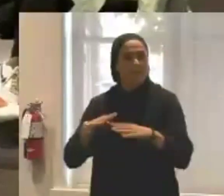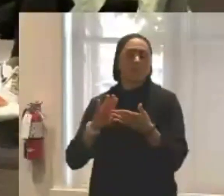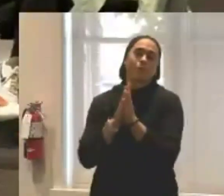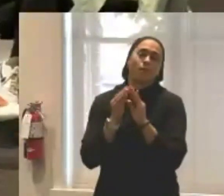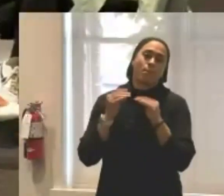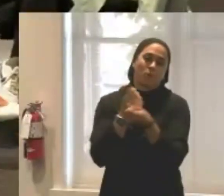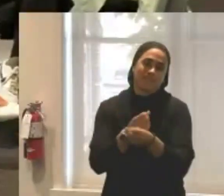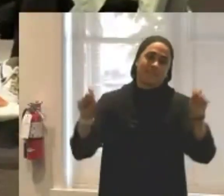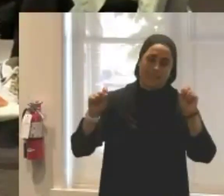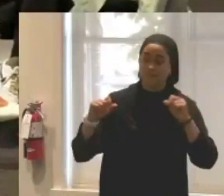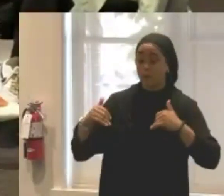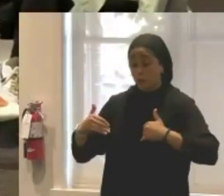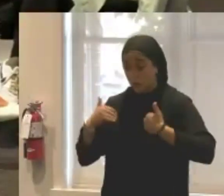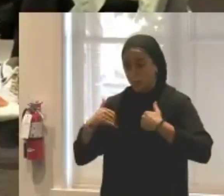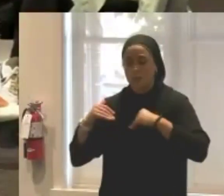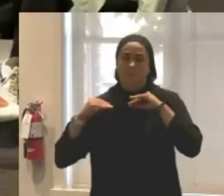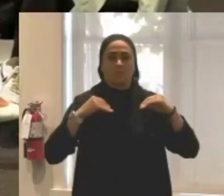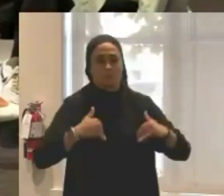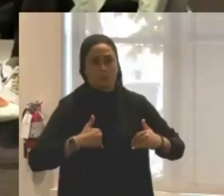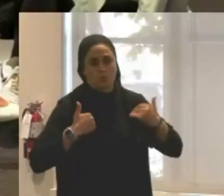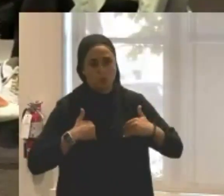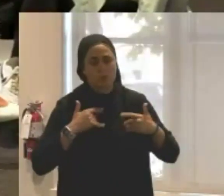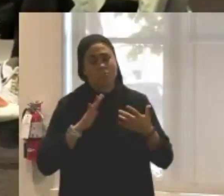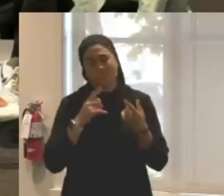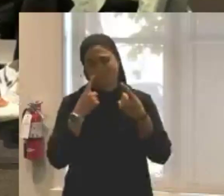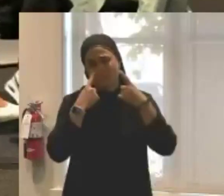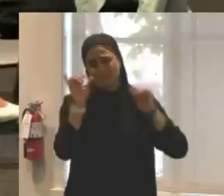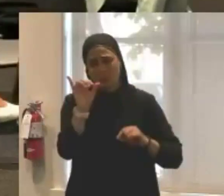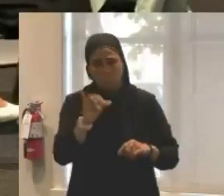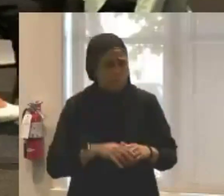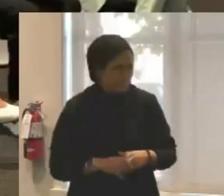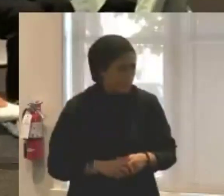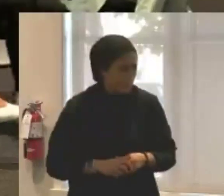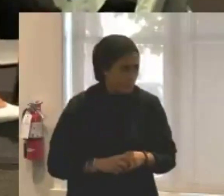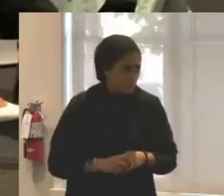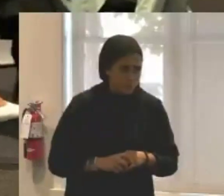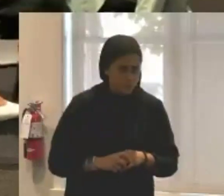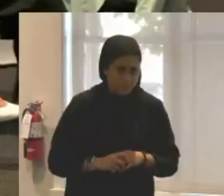the lens of our other youth. So that's been quite successful as well, or help.